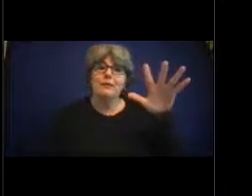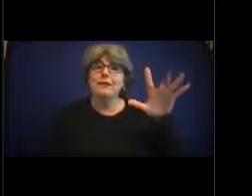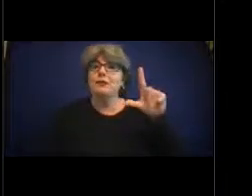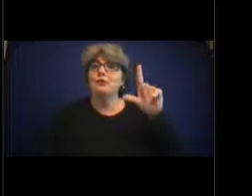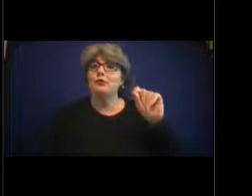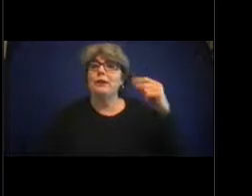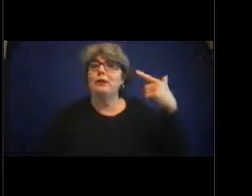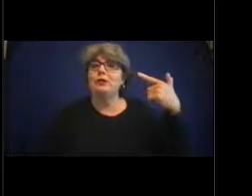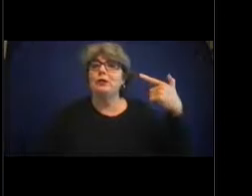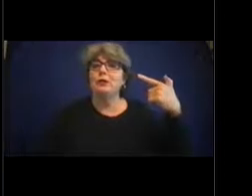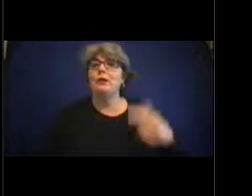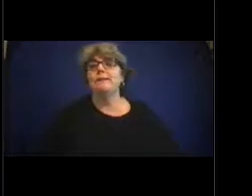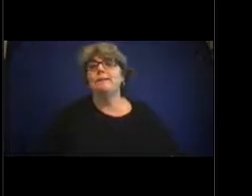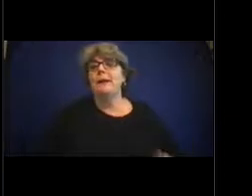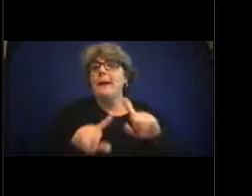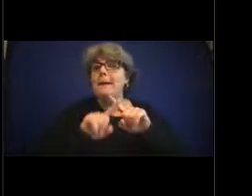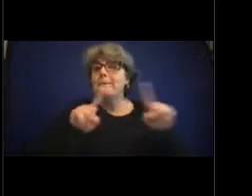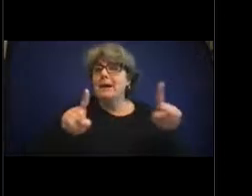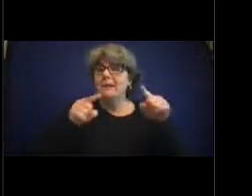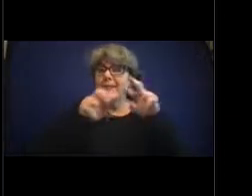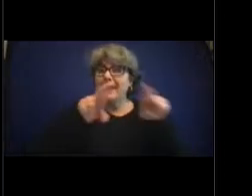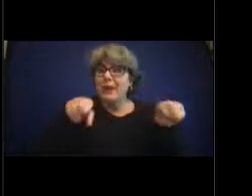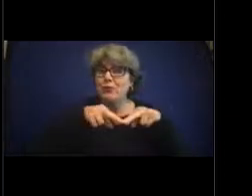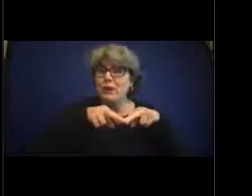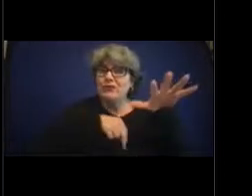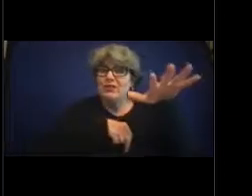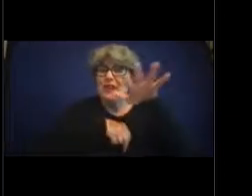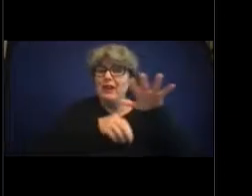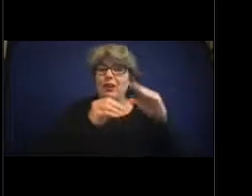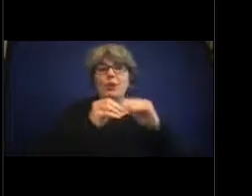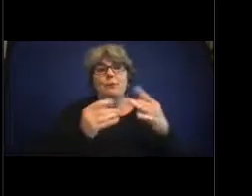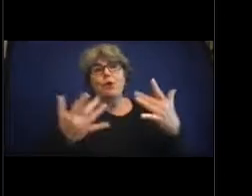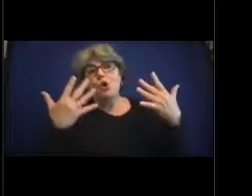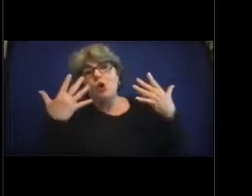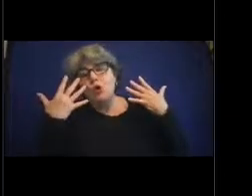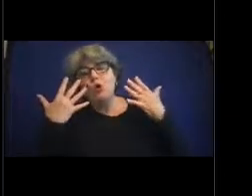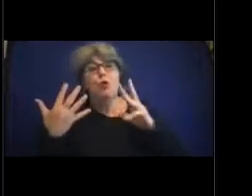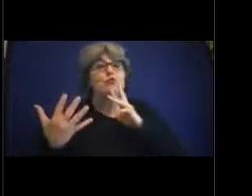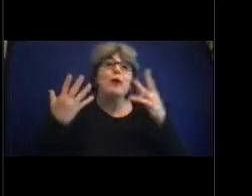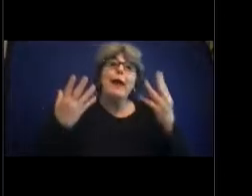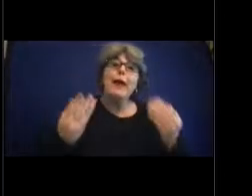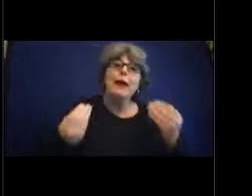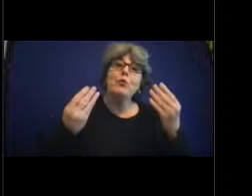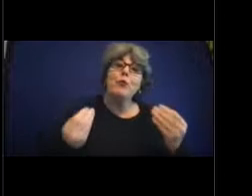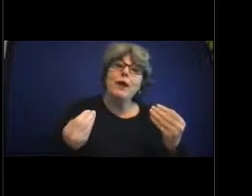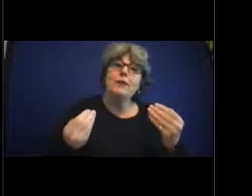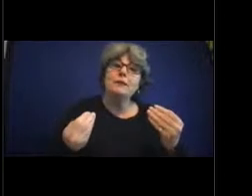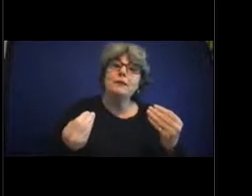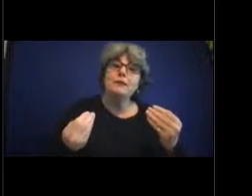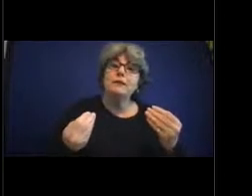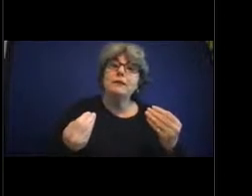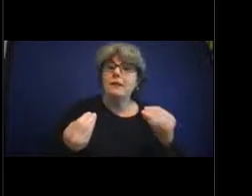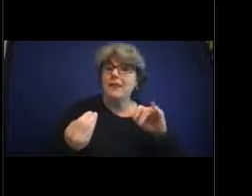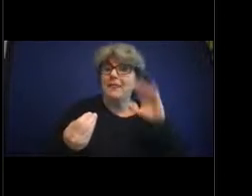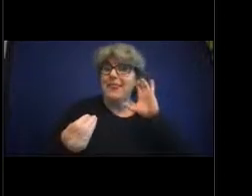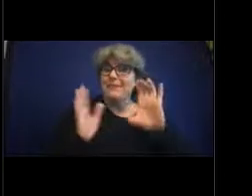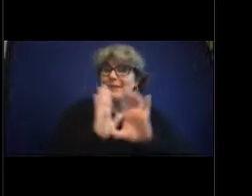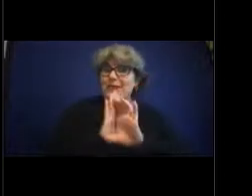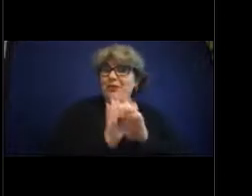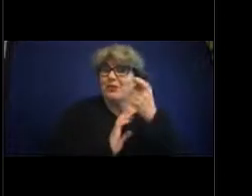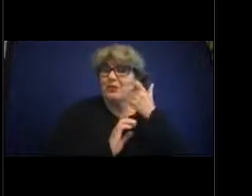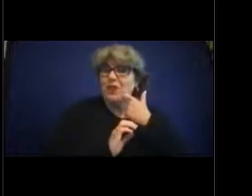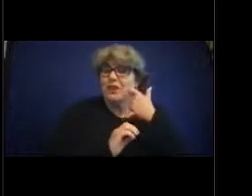2021. But since that region is generally cool and wet in the spring, plants like the one in the picture that we saw before